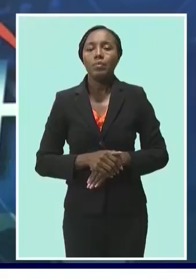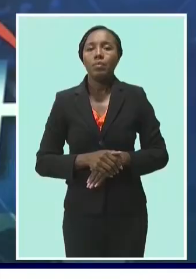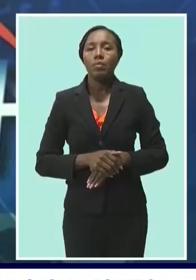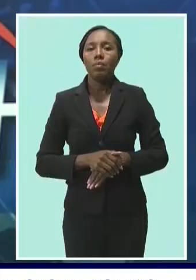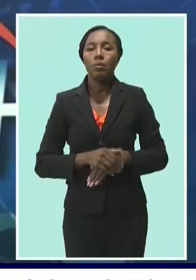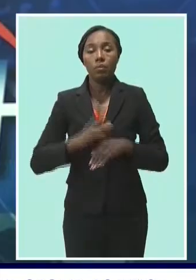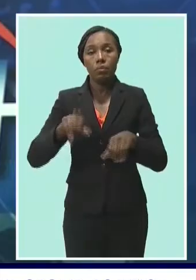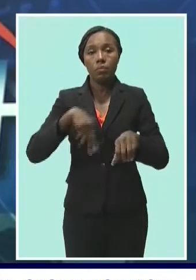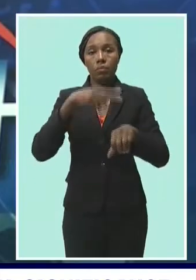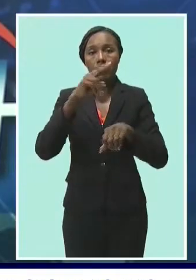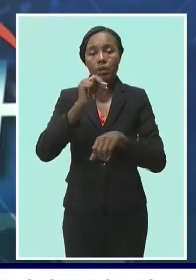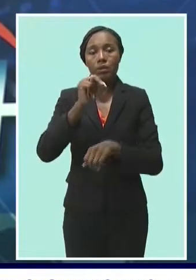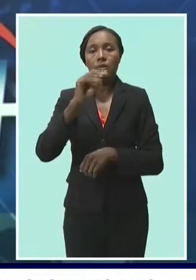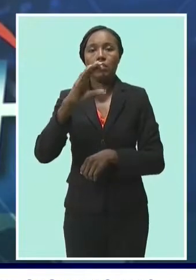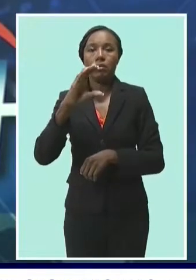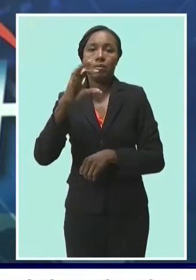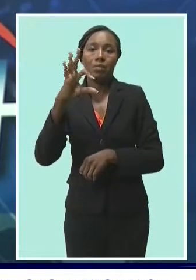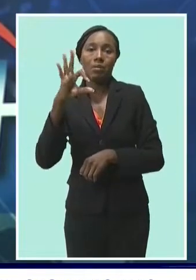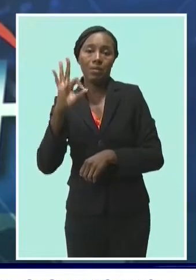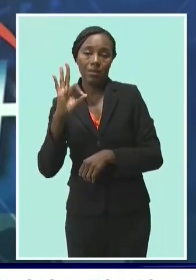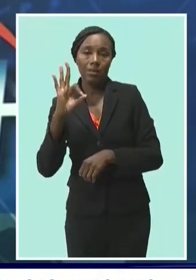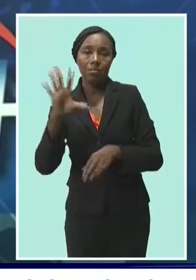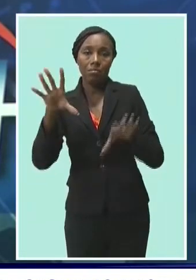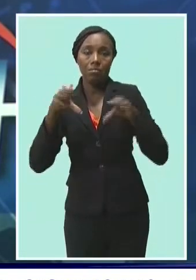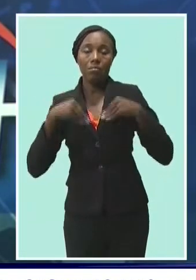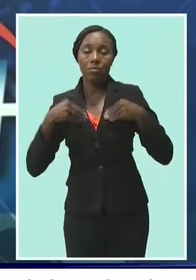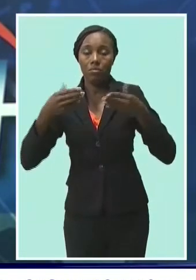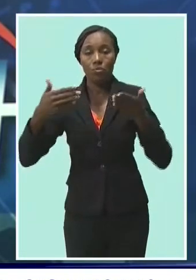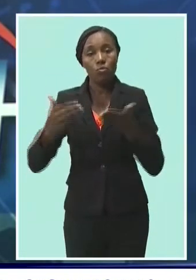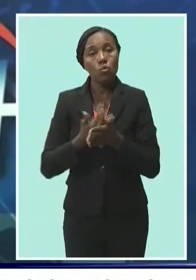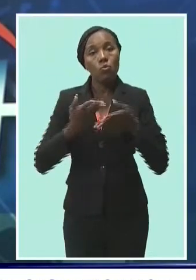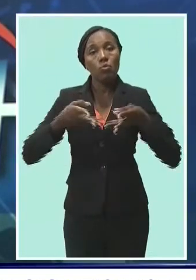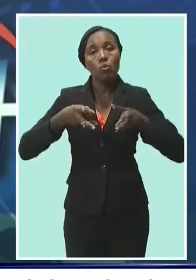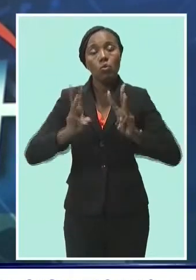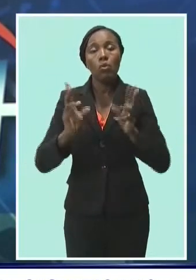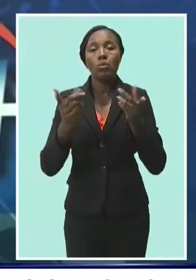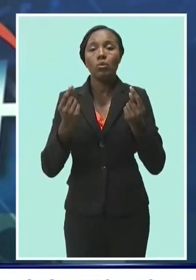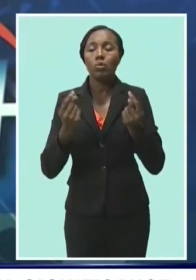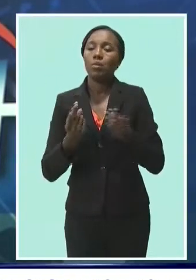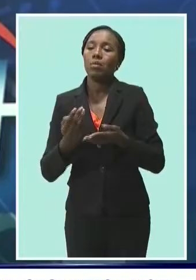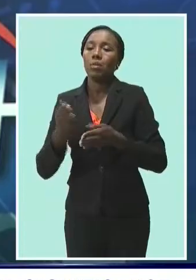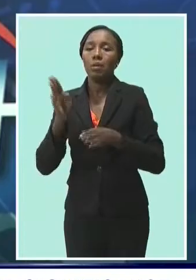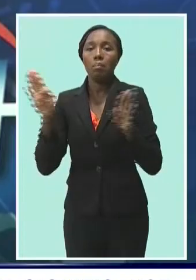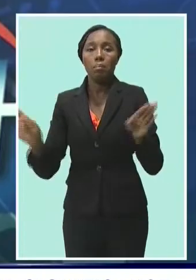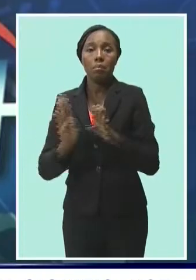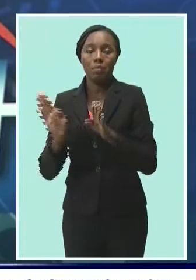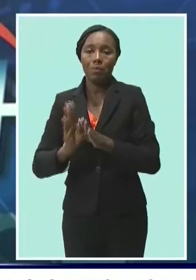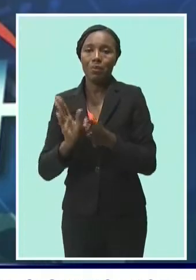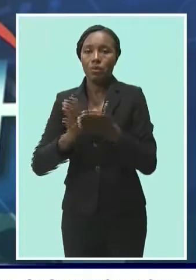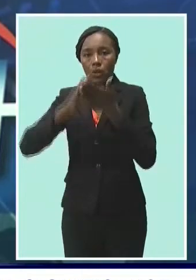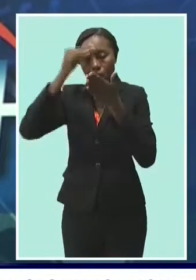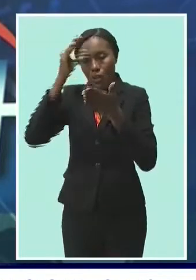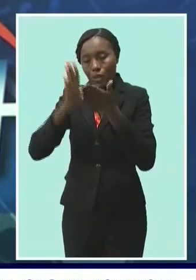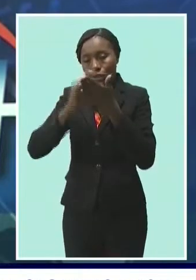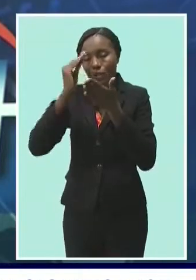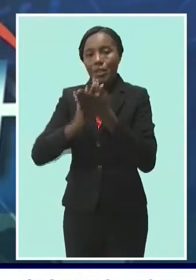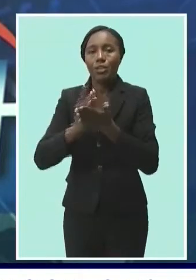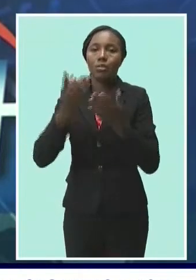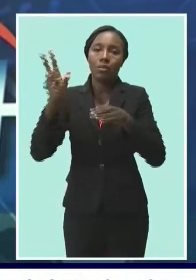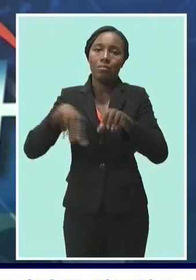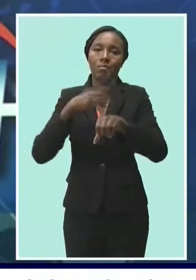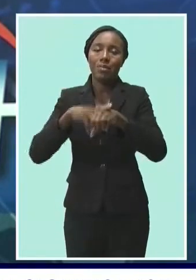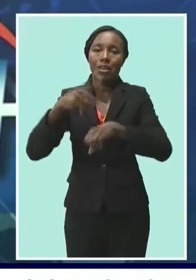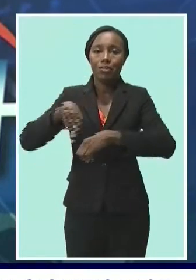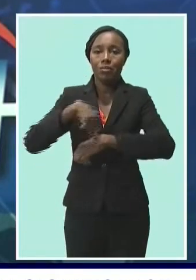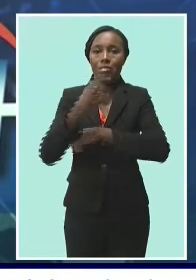The National Cultural Foundation has adopted new methods to ensure more Barbadians are educated about the Day of National Significance. Now, the Day